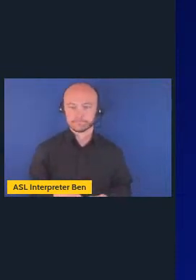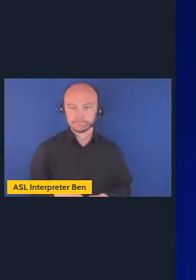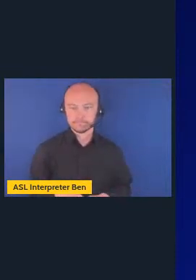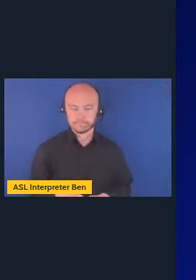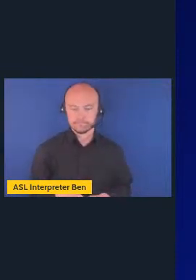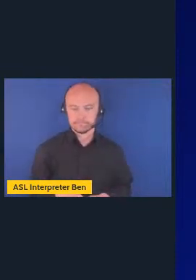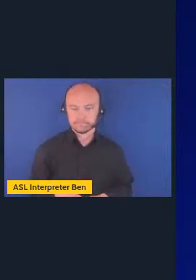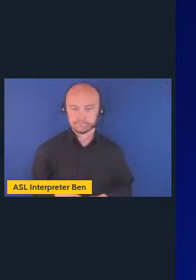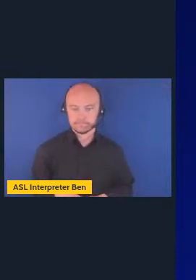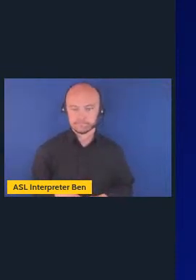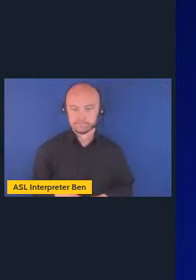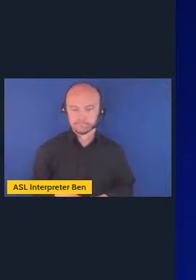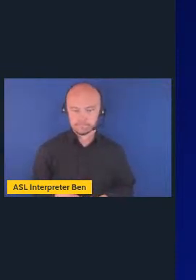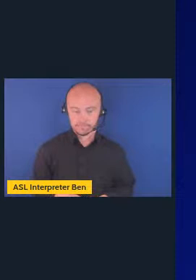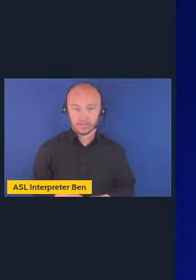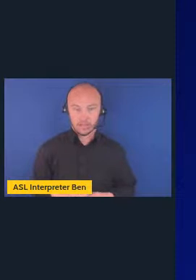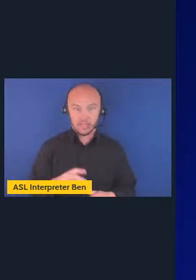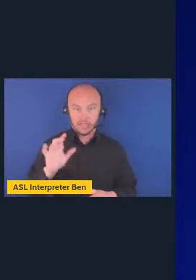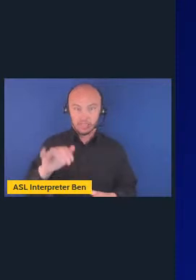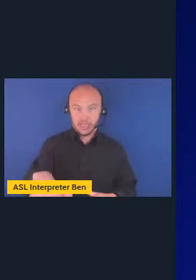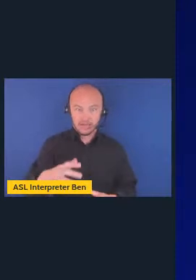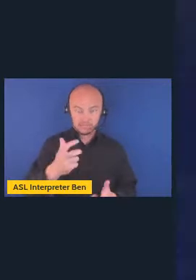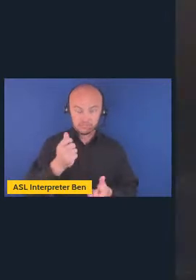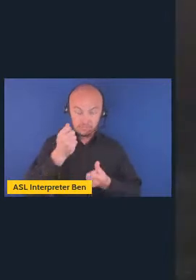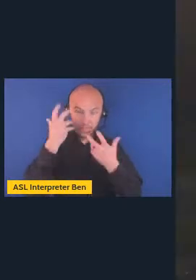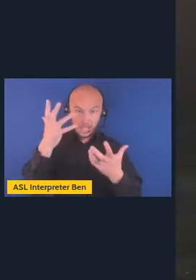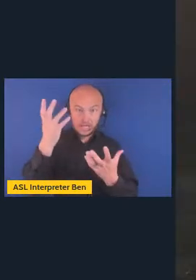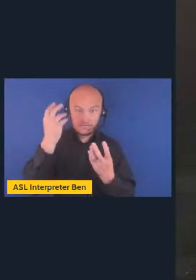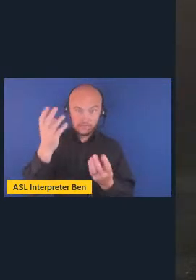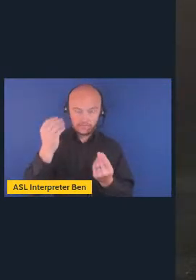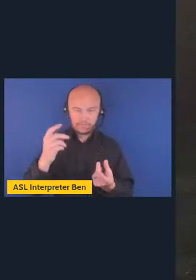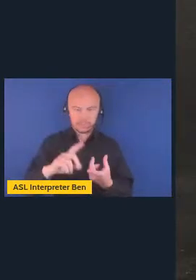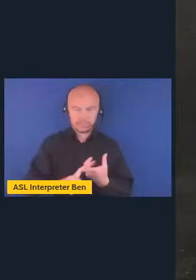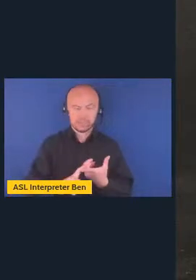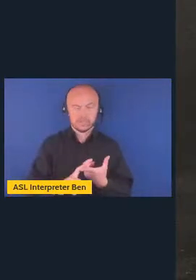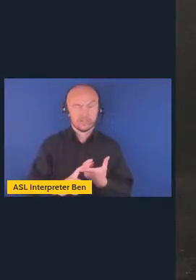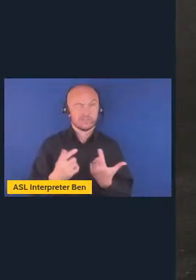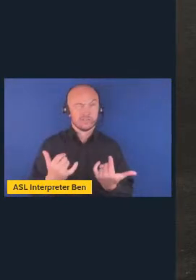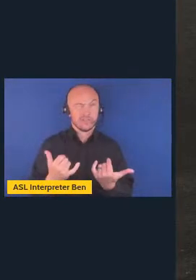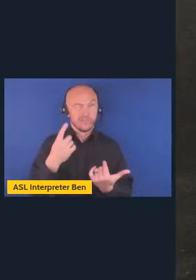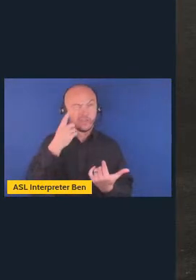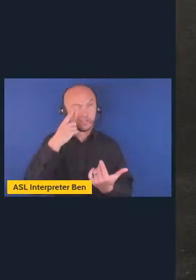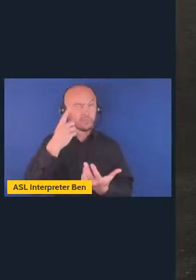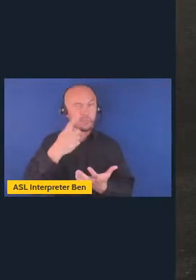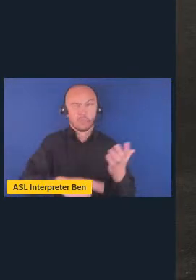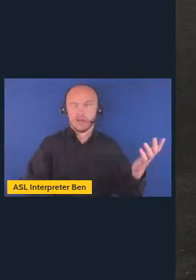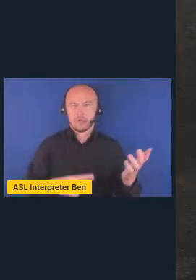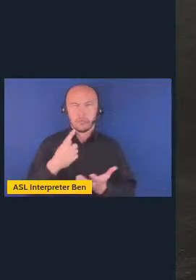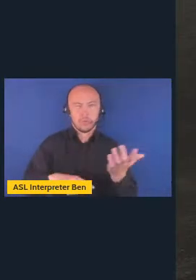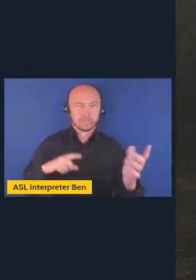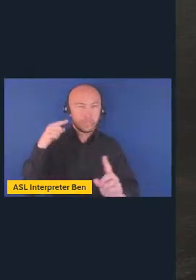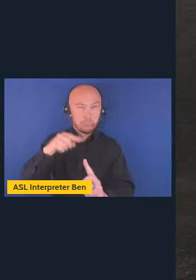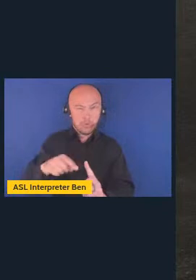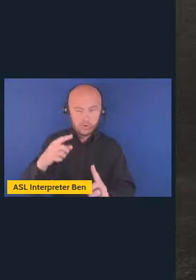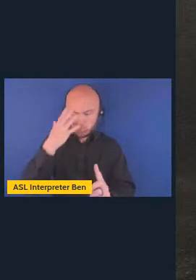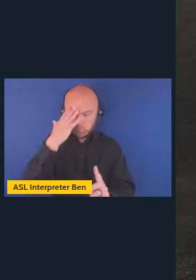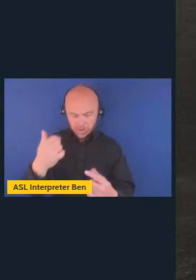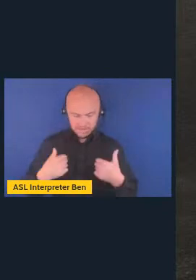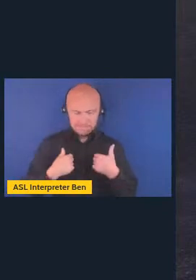Breathe. That was a lot. So you might now be thinking, so what, James? What does this actually mean for